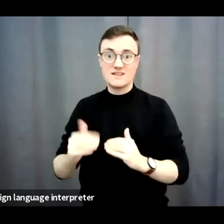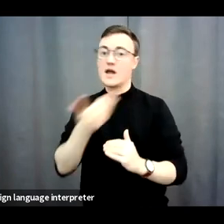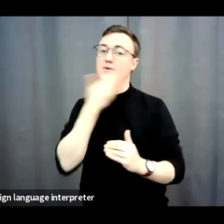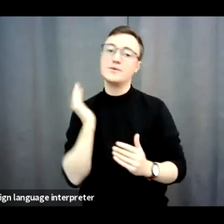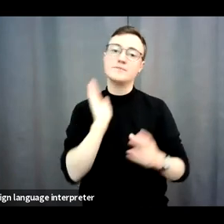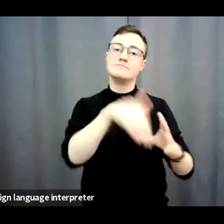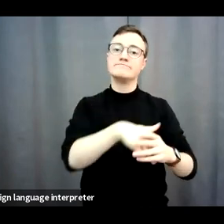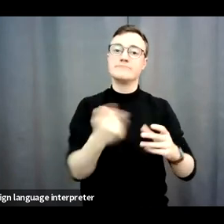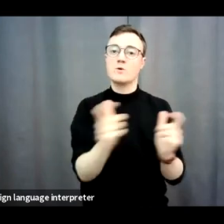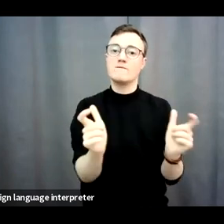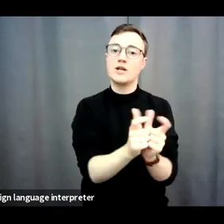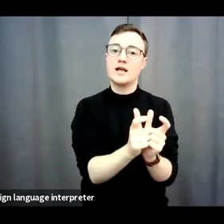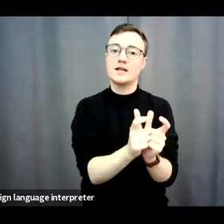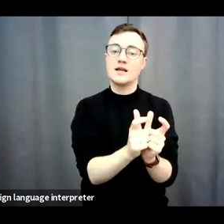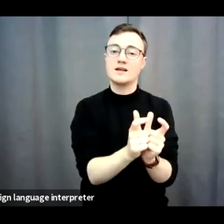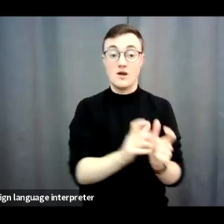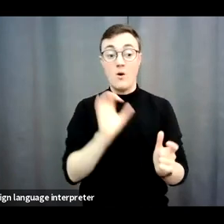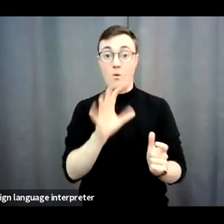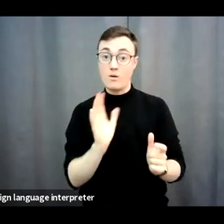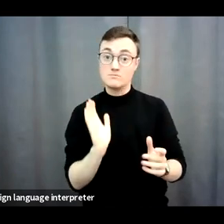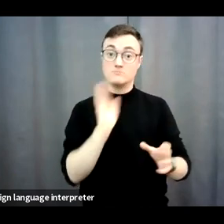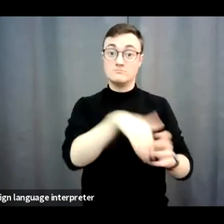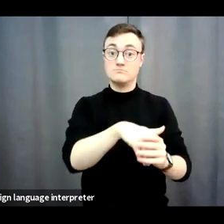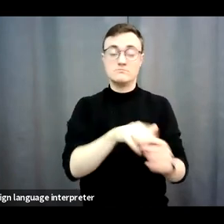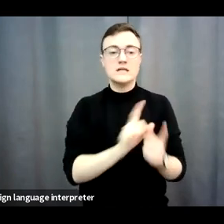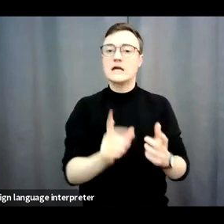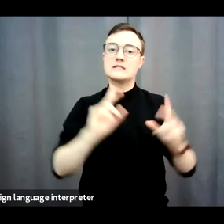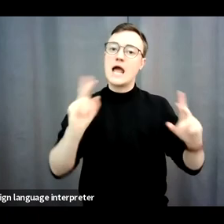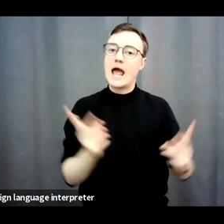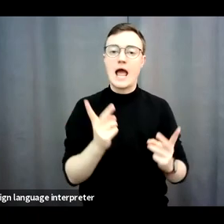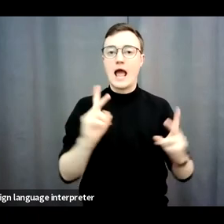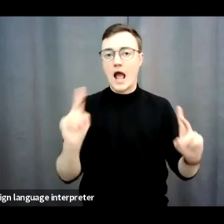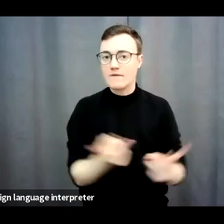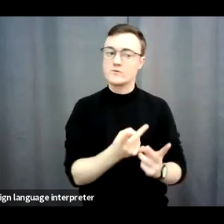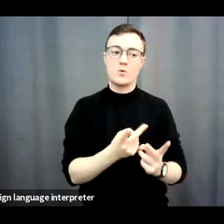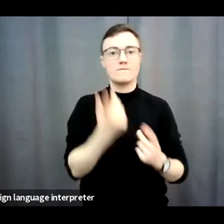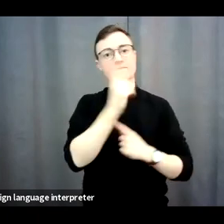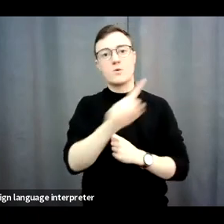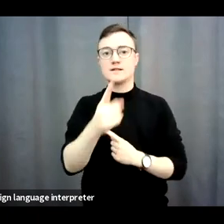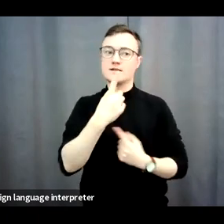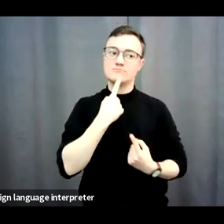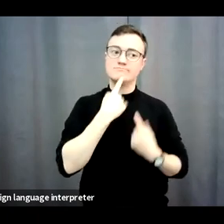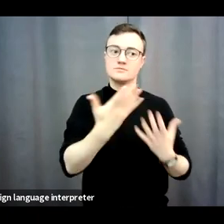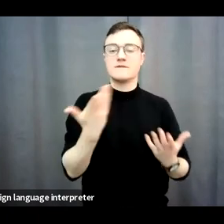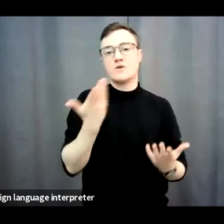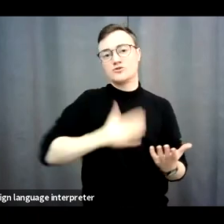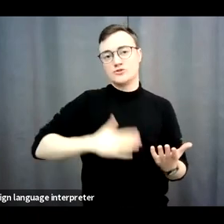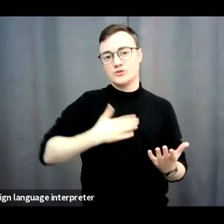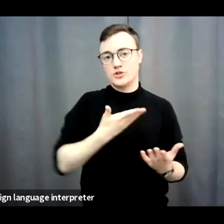necessarily always given a voice in disability organizations, which is also a problem.